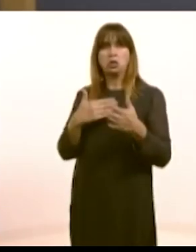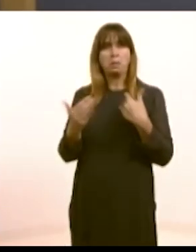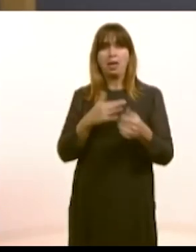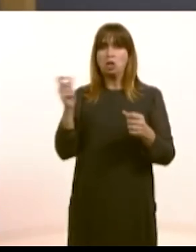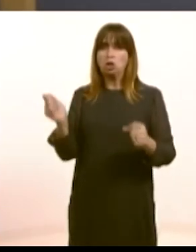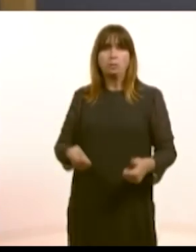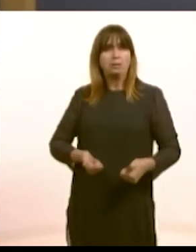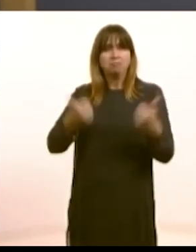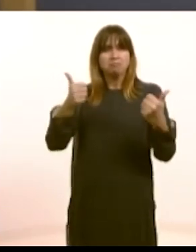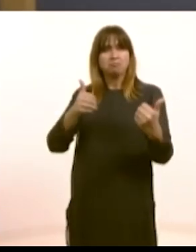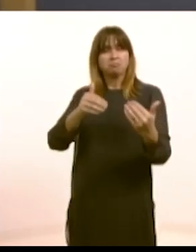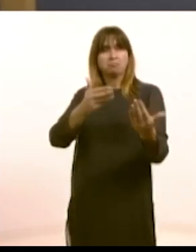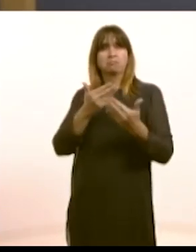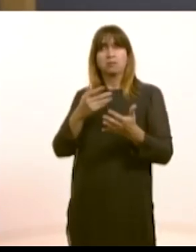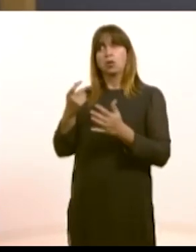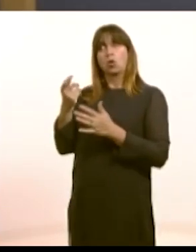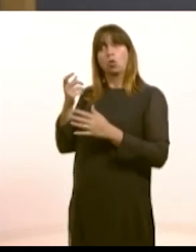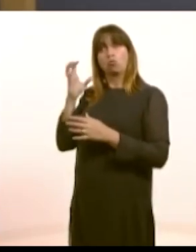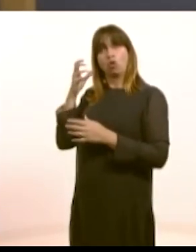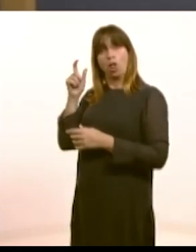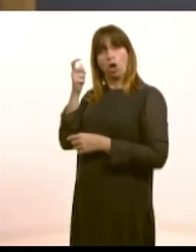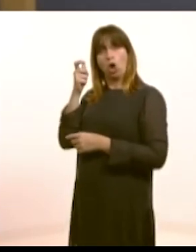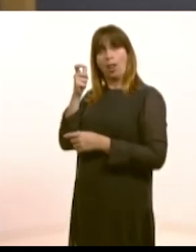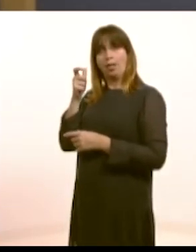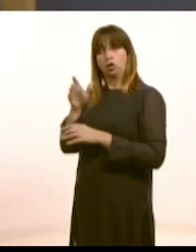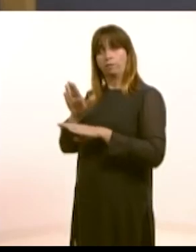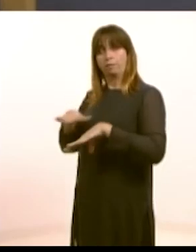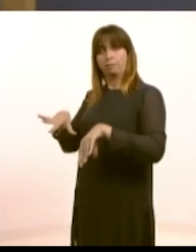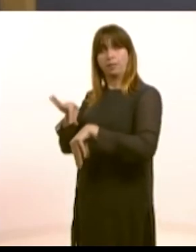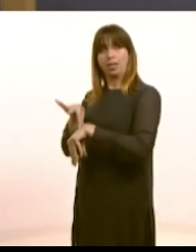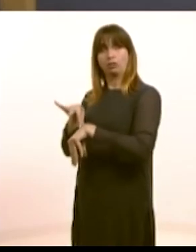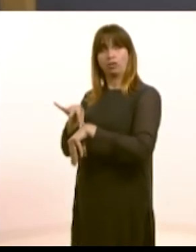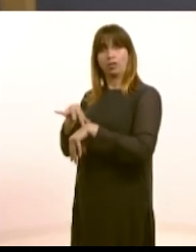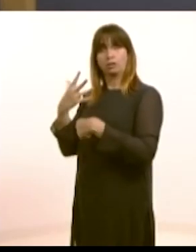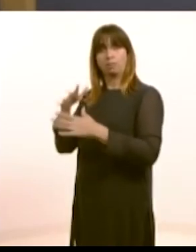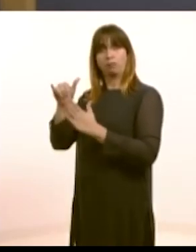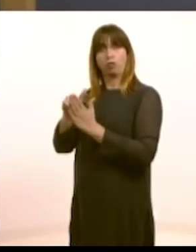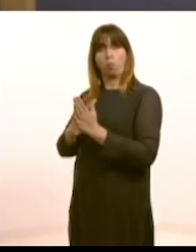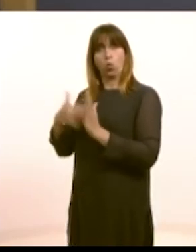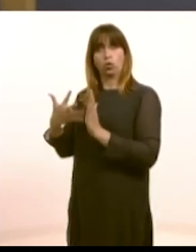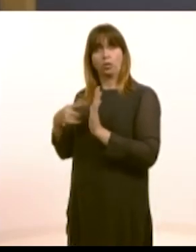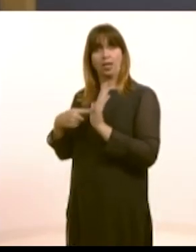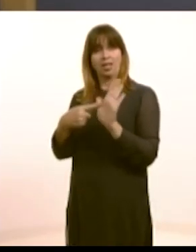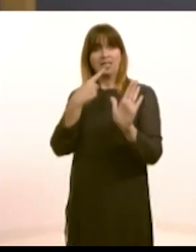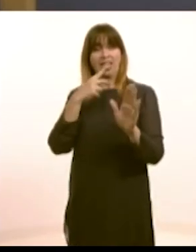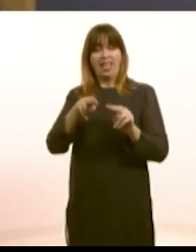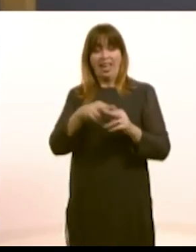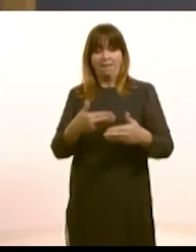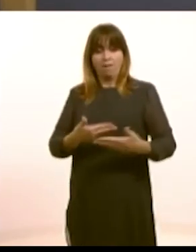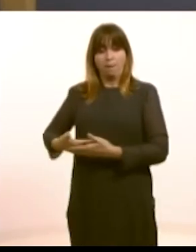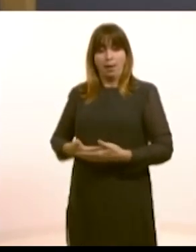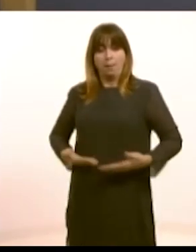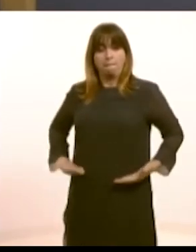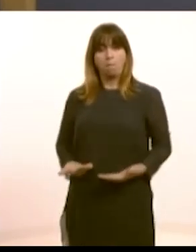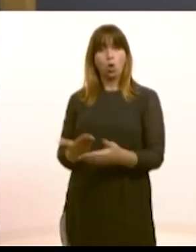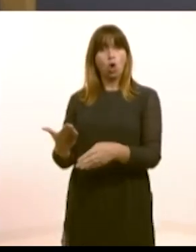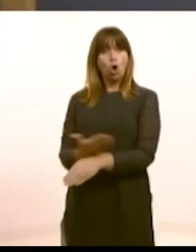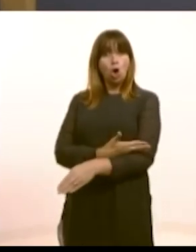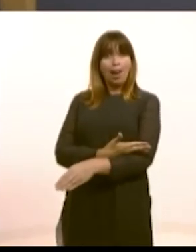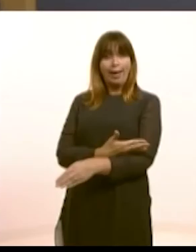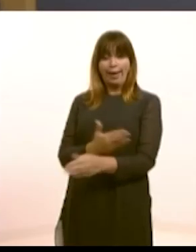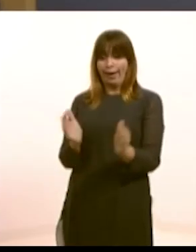respond to the Royal College of Paediatrics report today on babies born prematurely that show that they